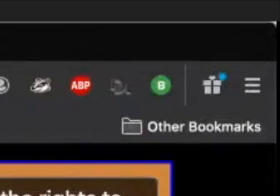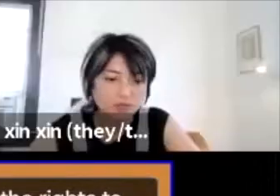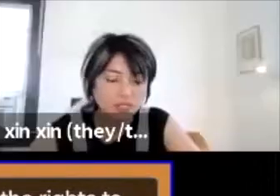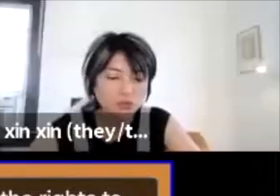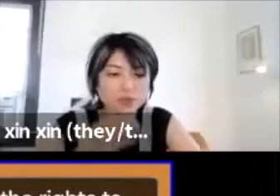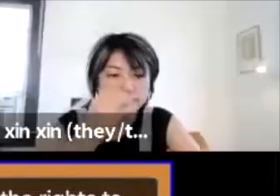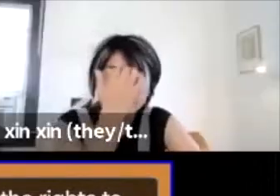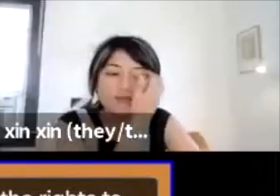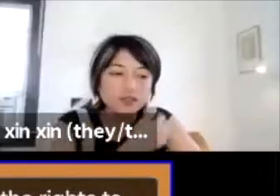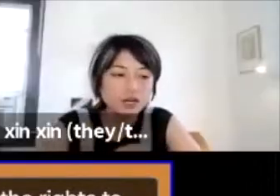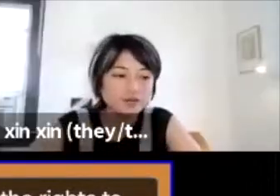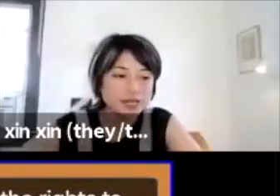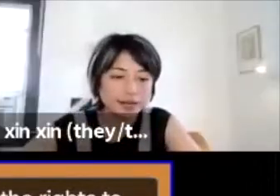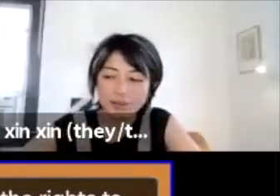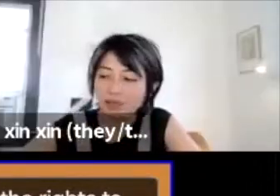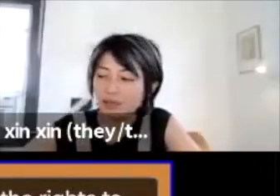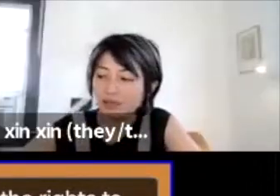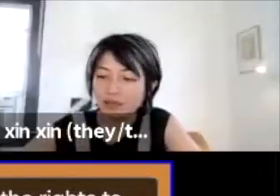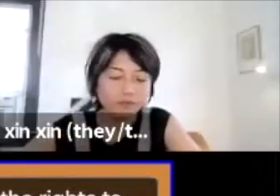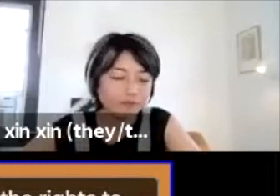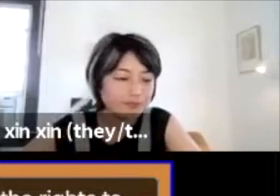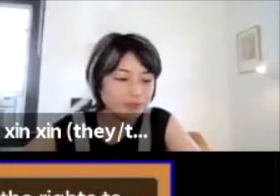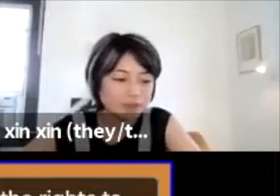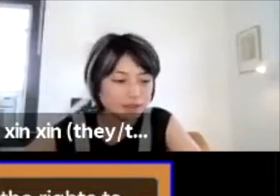Okay, also, I just want to be mindful of time.